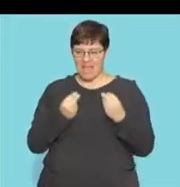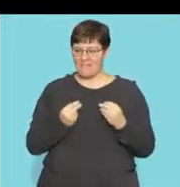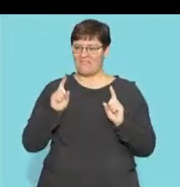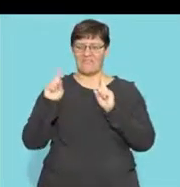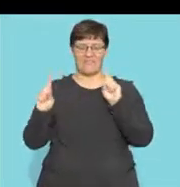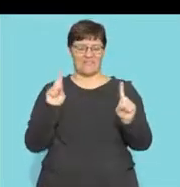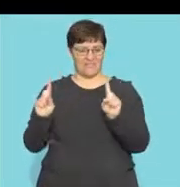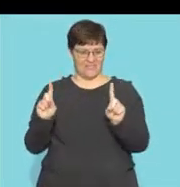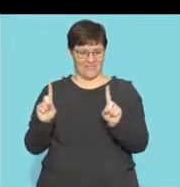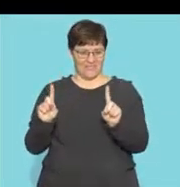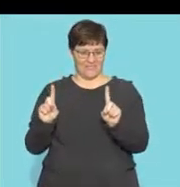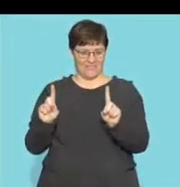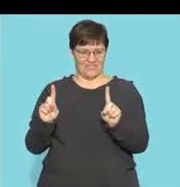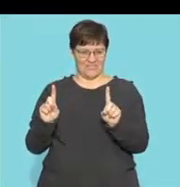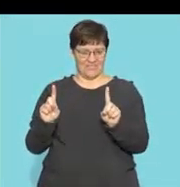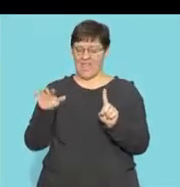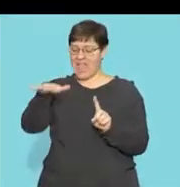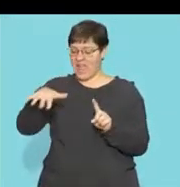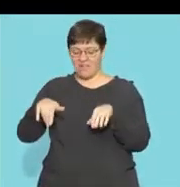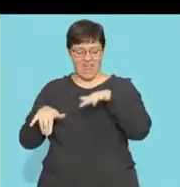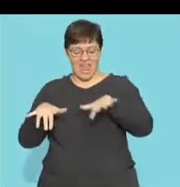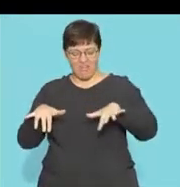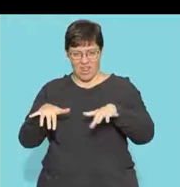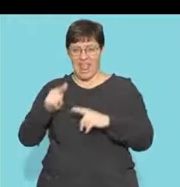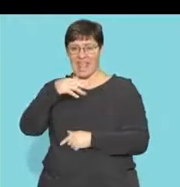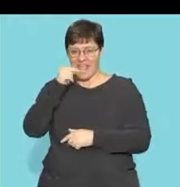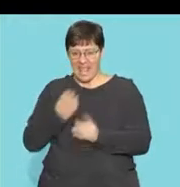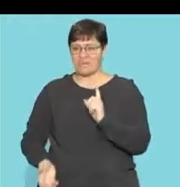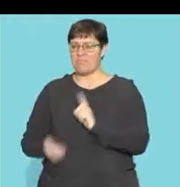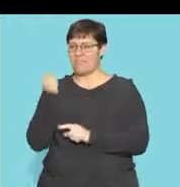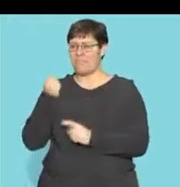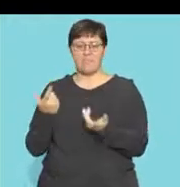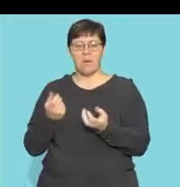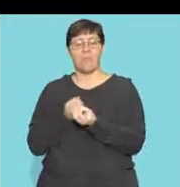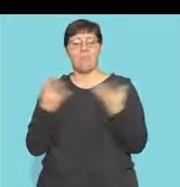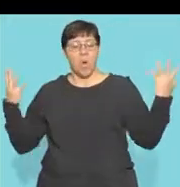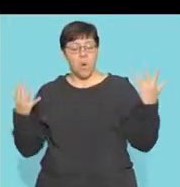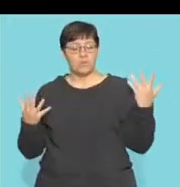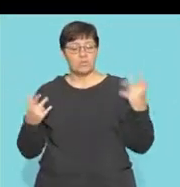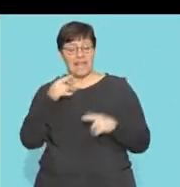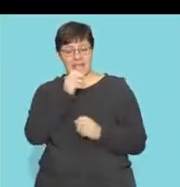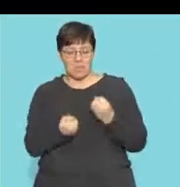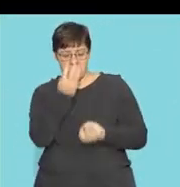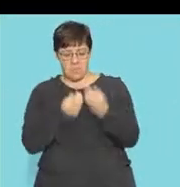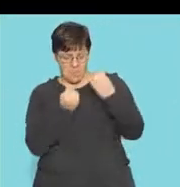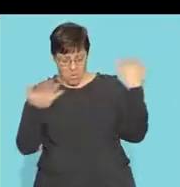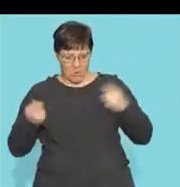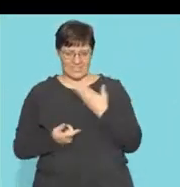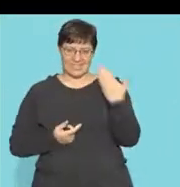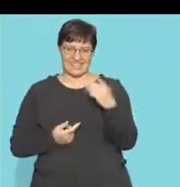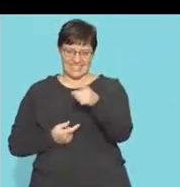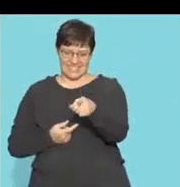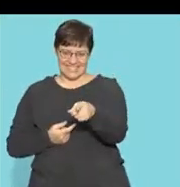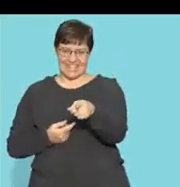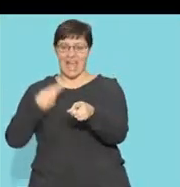two electrodes, we've got two areas where gas is collecting. Which one has collected the most gas? Where the bubble's the biggest?